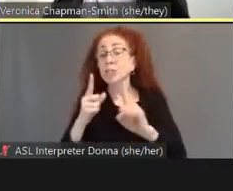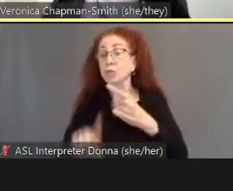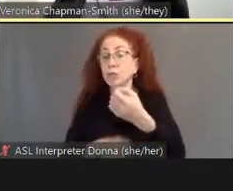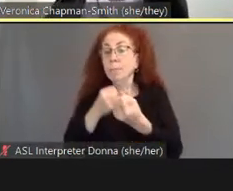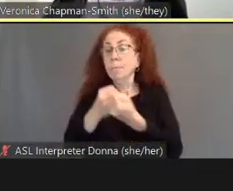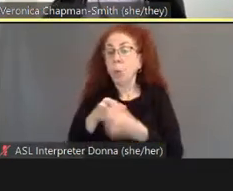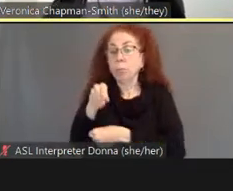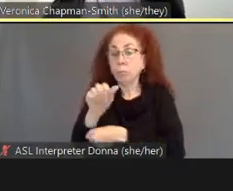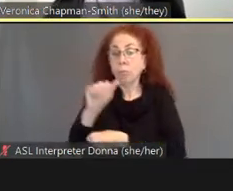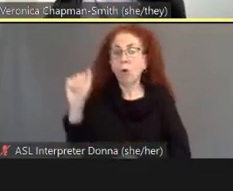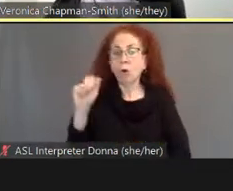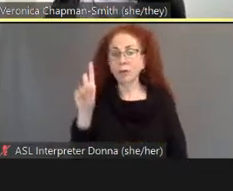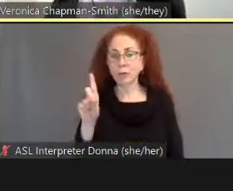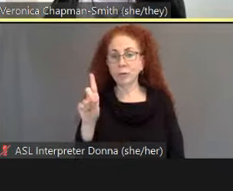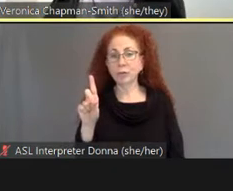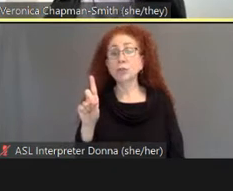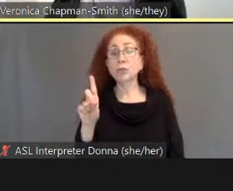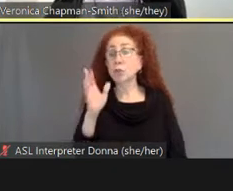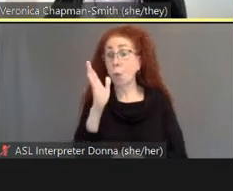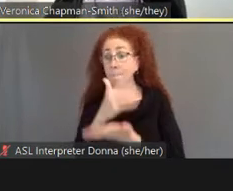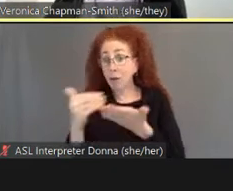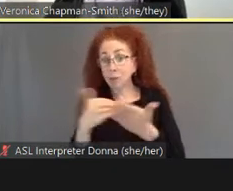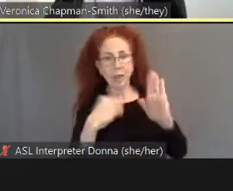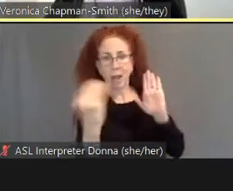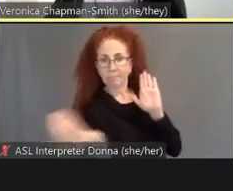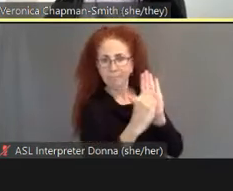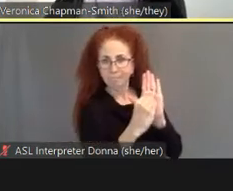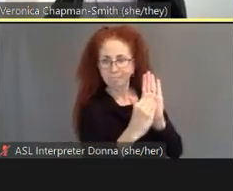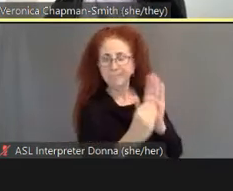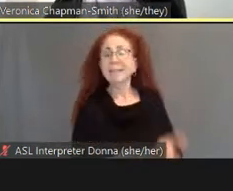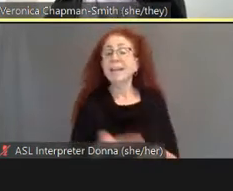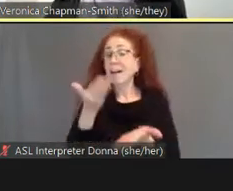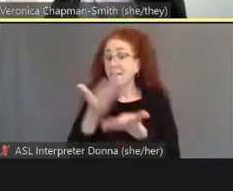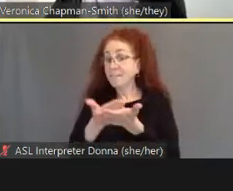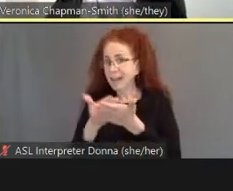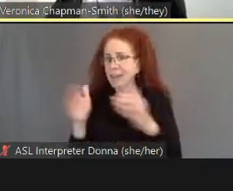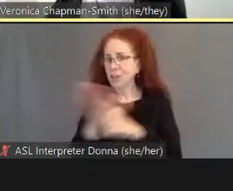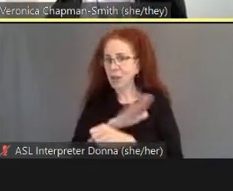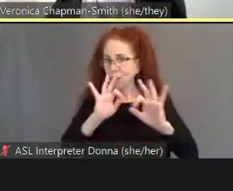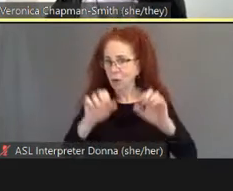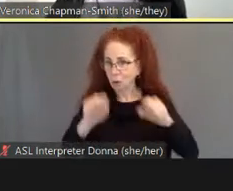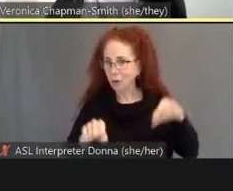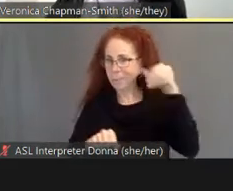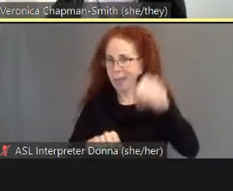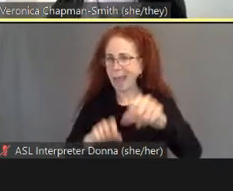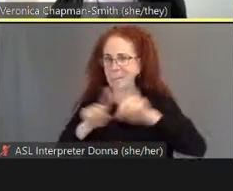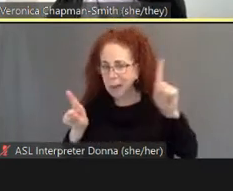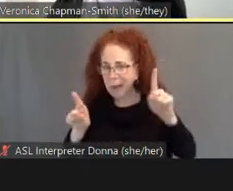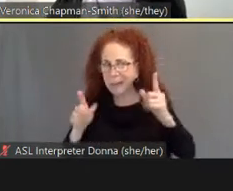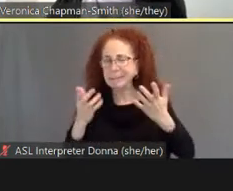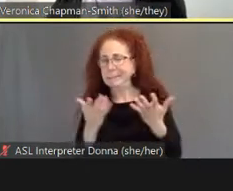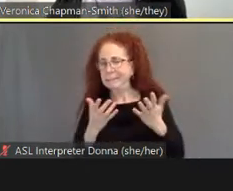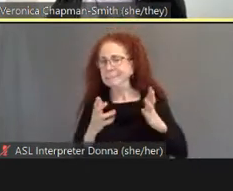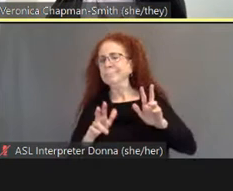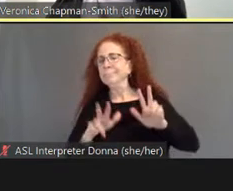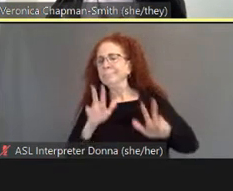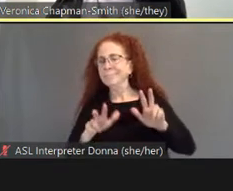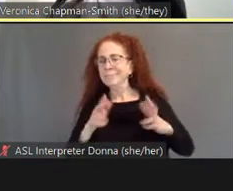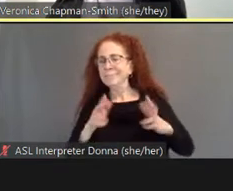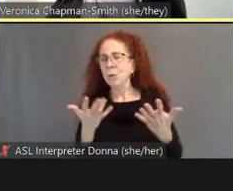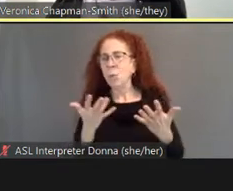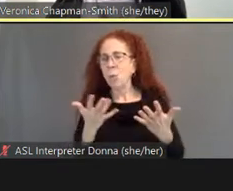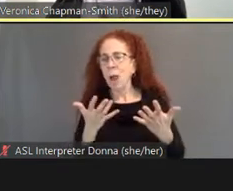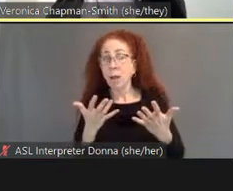So I wrote it into the budget. We had our financial costs covered, but we weren't sure about what the lift of